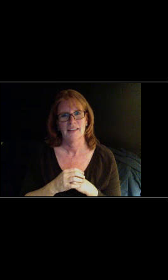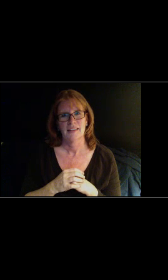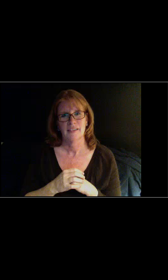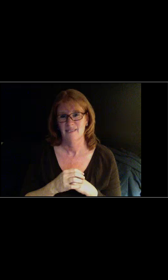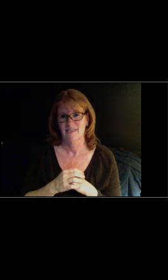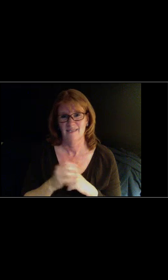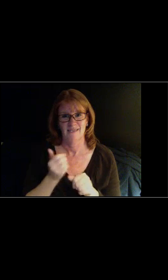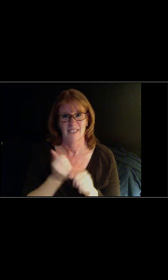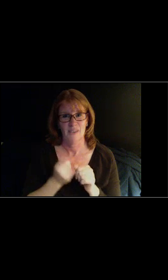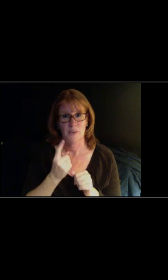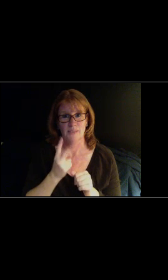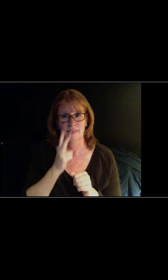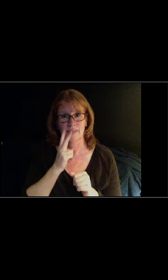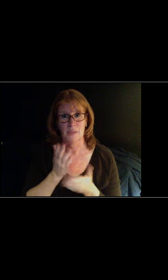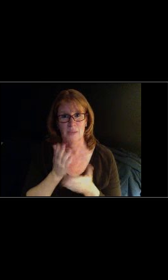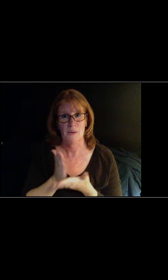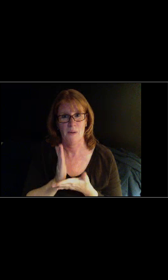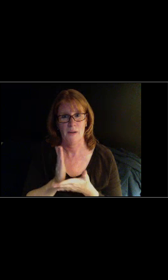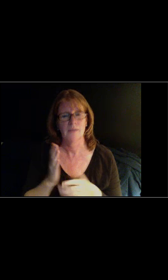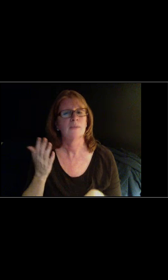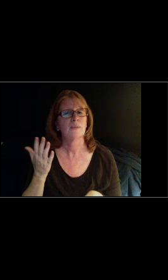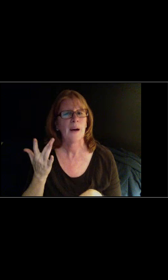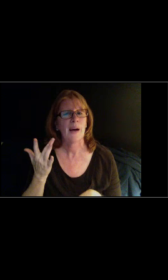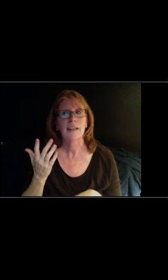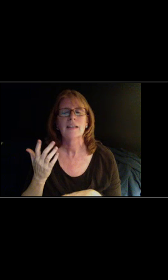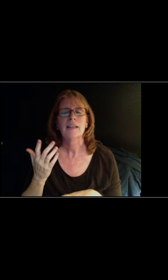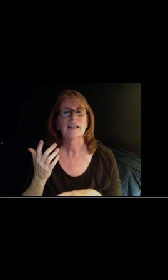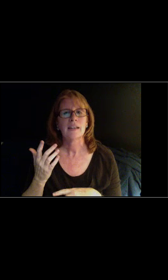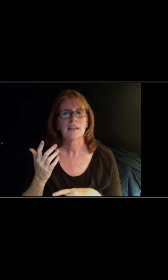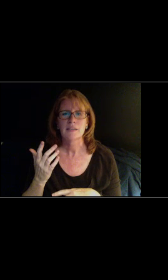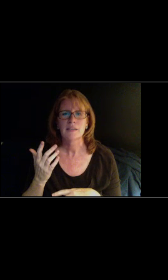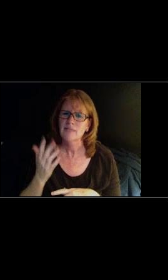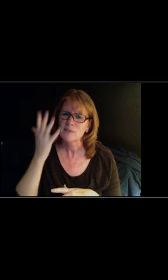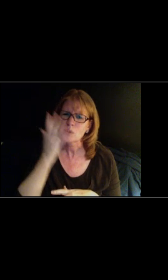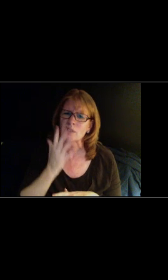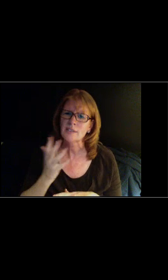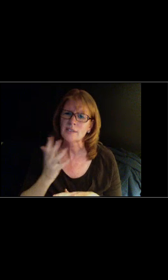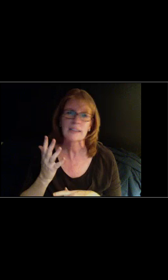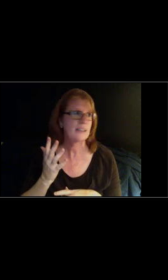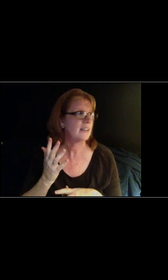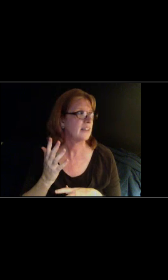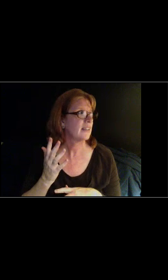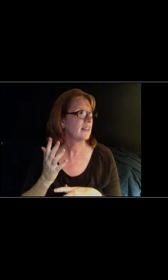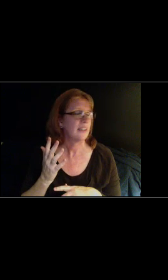I want to take a moment here and just check lighting. Can everyone see me okay?